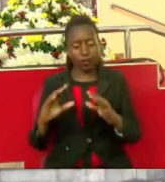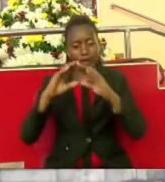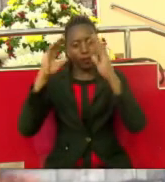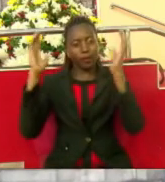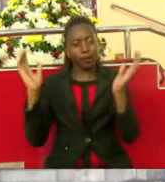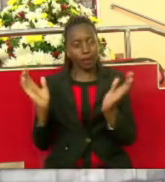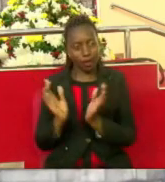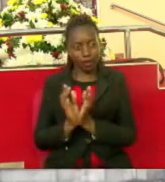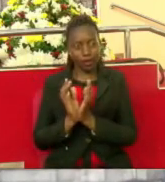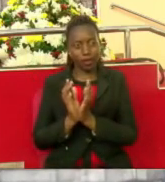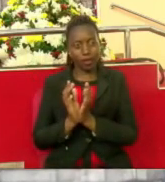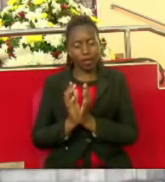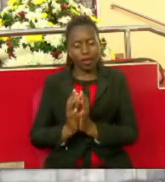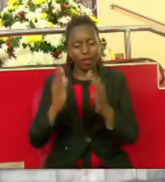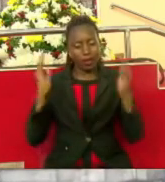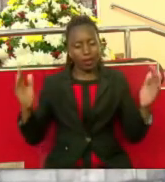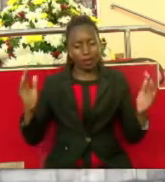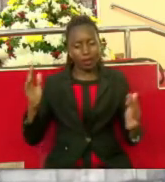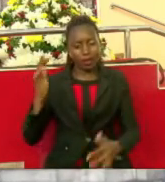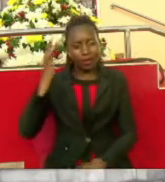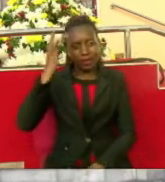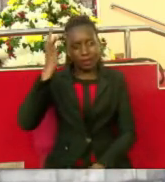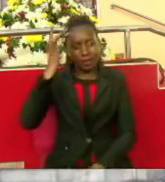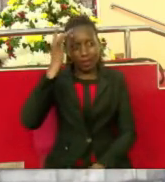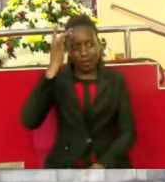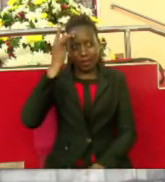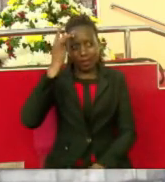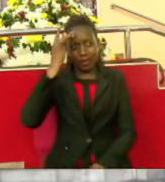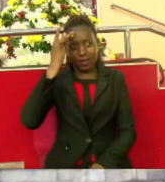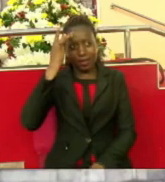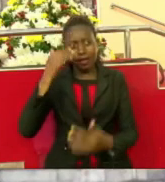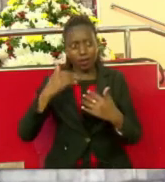that the greatest regret he had was not taking enough time with his family.